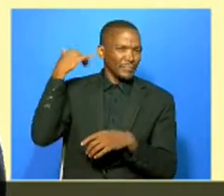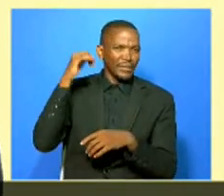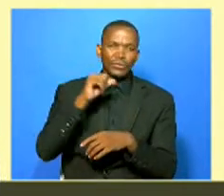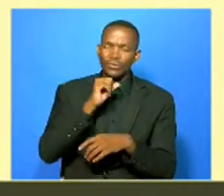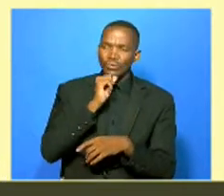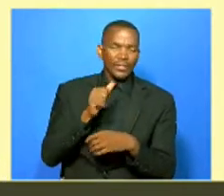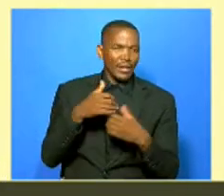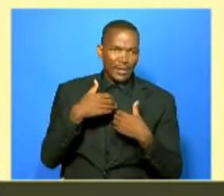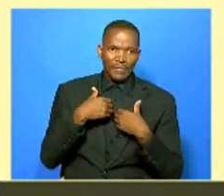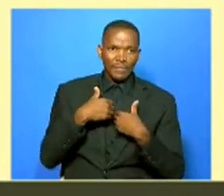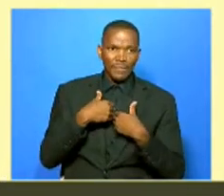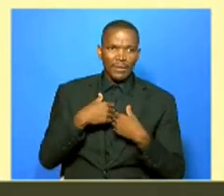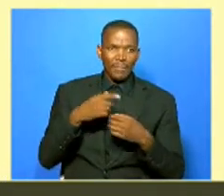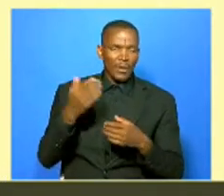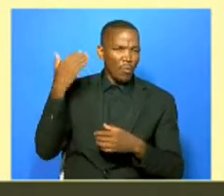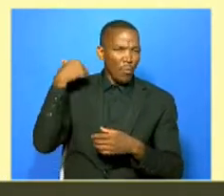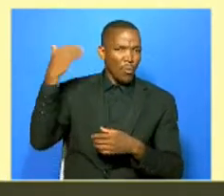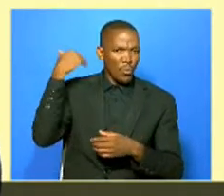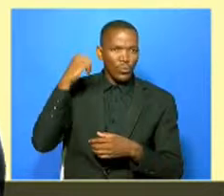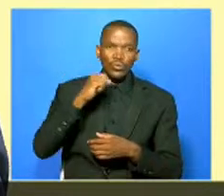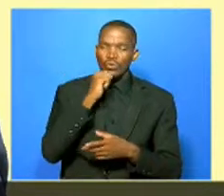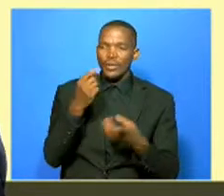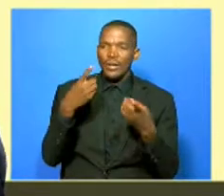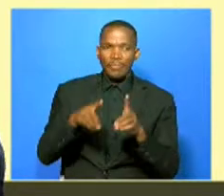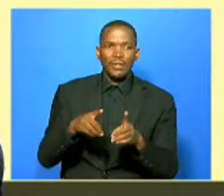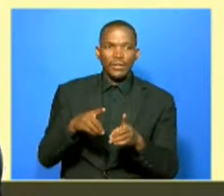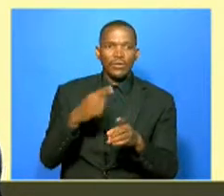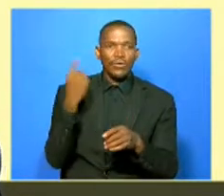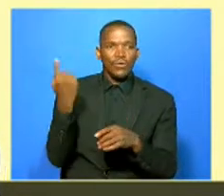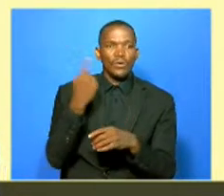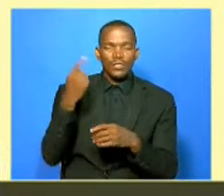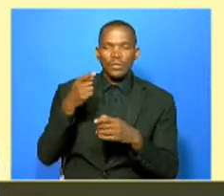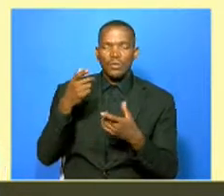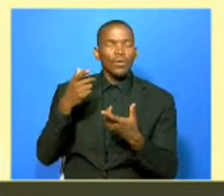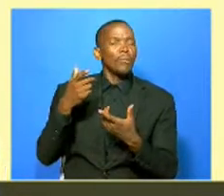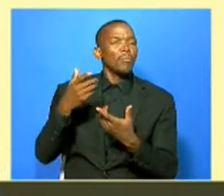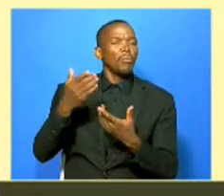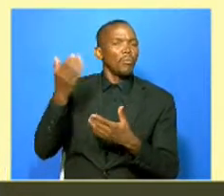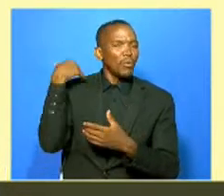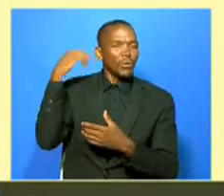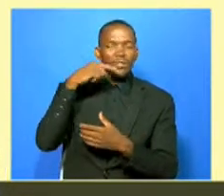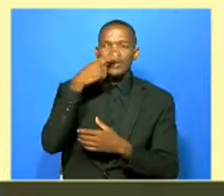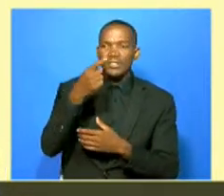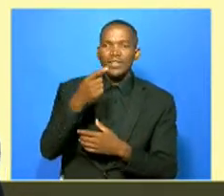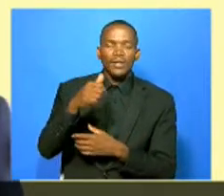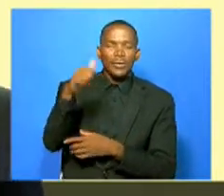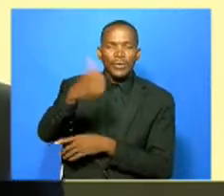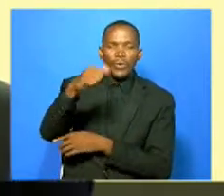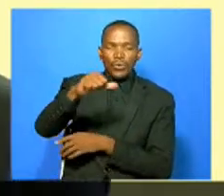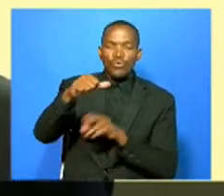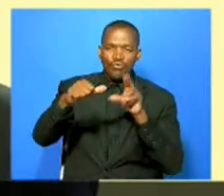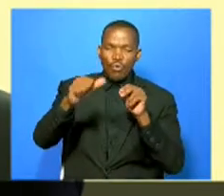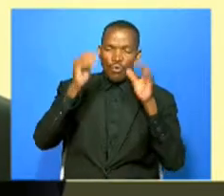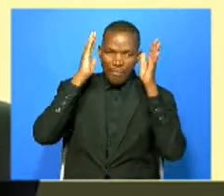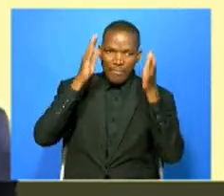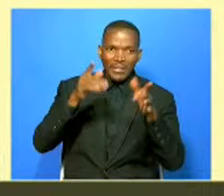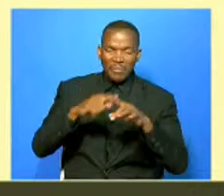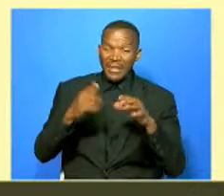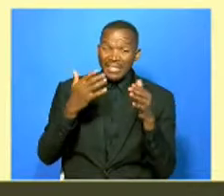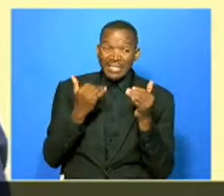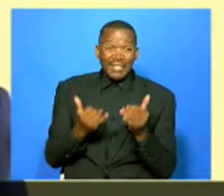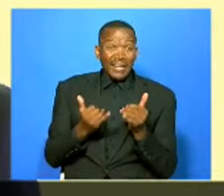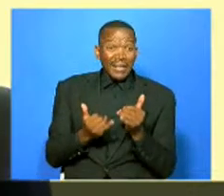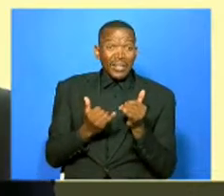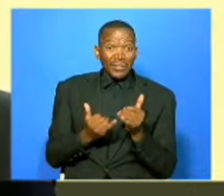nakong e e itileng kana mo bogologolong. Bogologolo ne go tengwana ka o se ka palama di-lift palama bus. Mme mo malatsing a